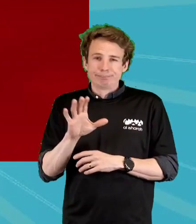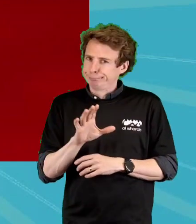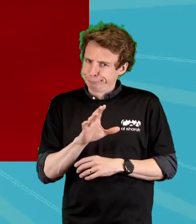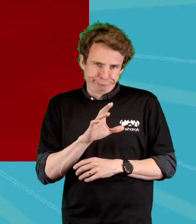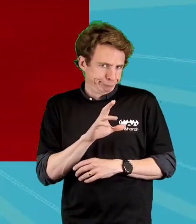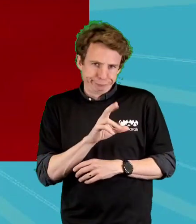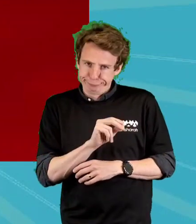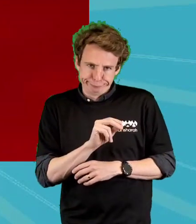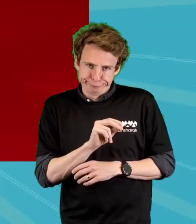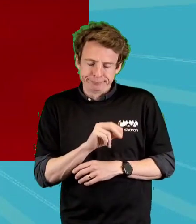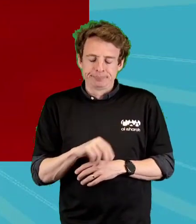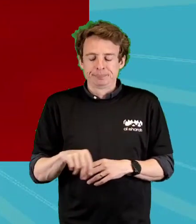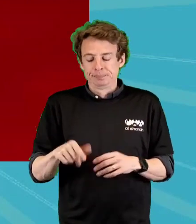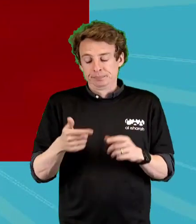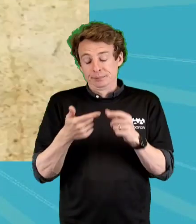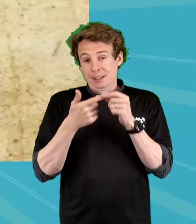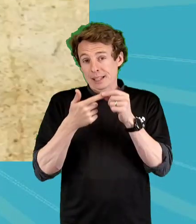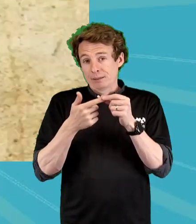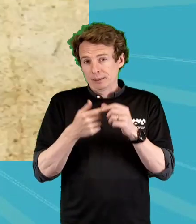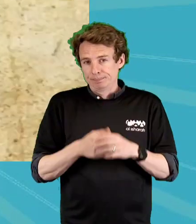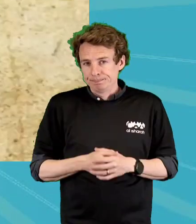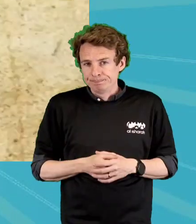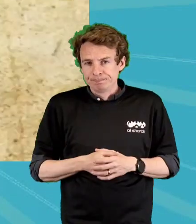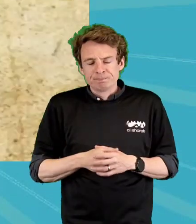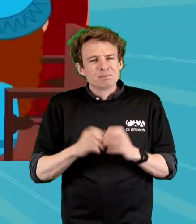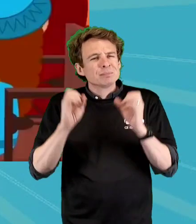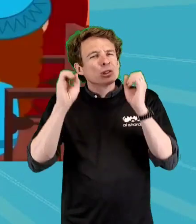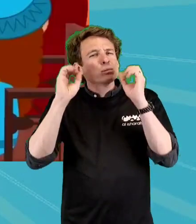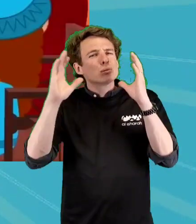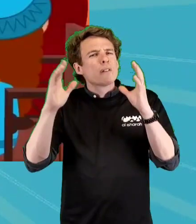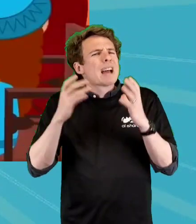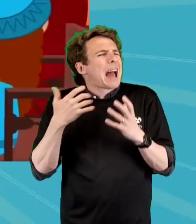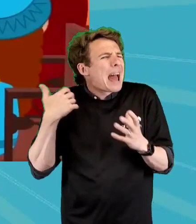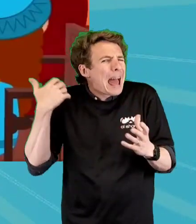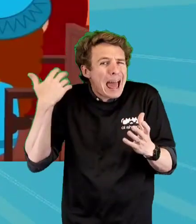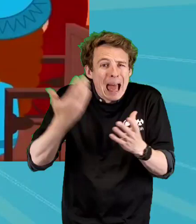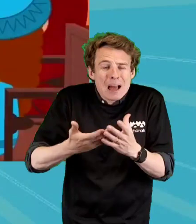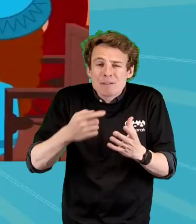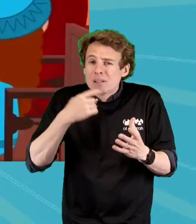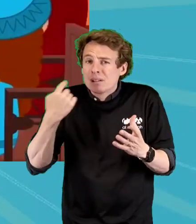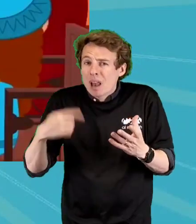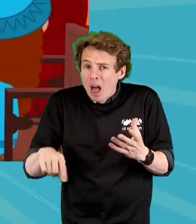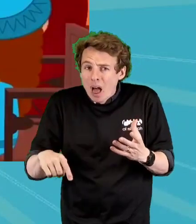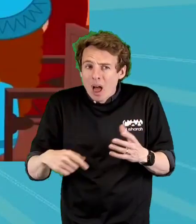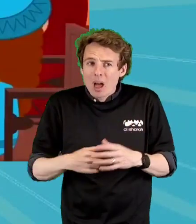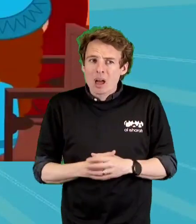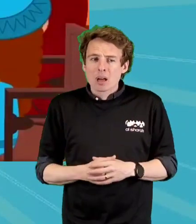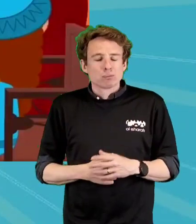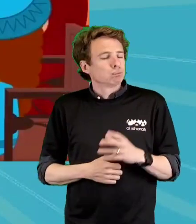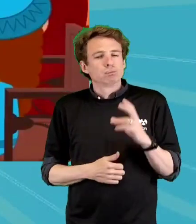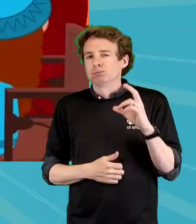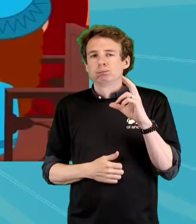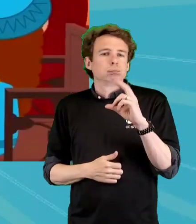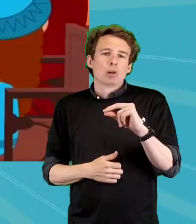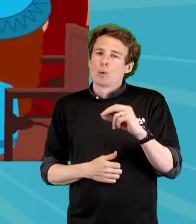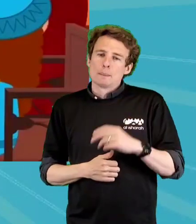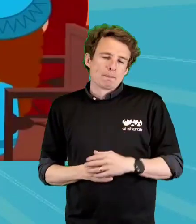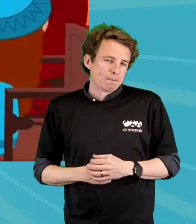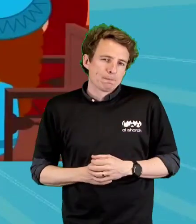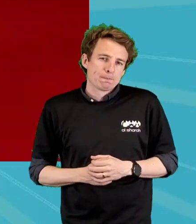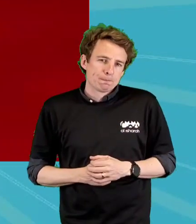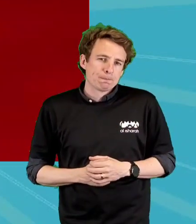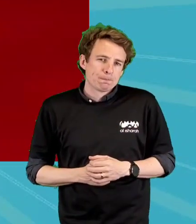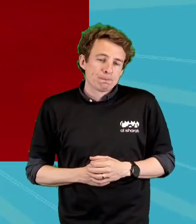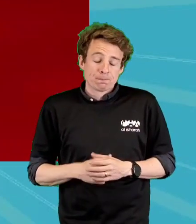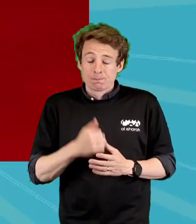Abu Sufyan said no. Number 7. Did the Prophet ever tell a lie during his